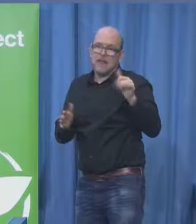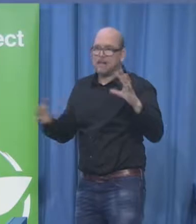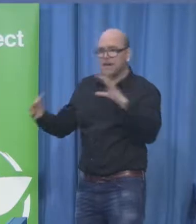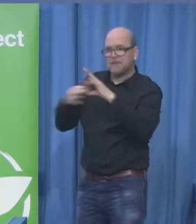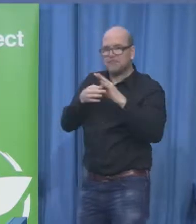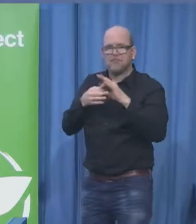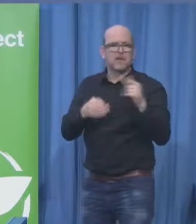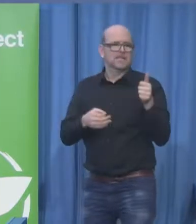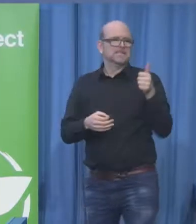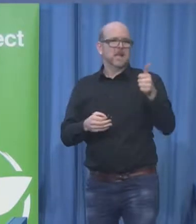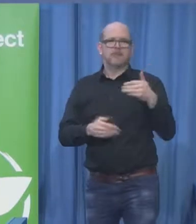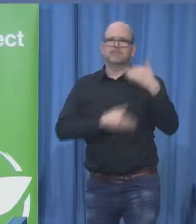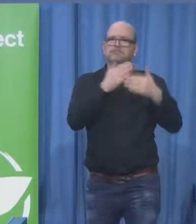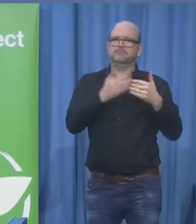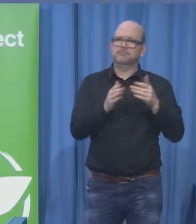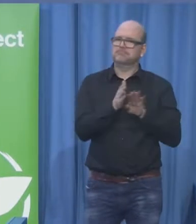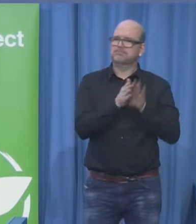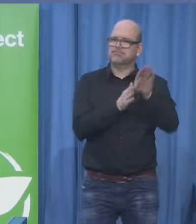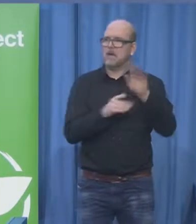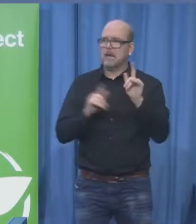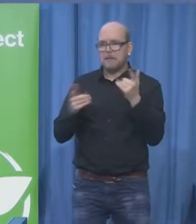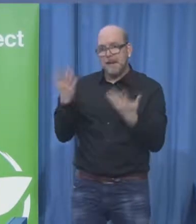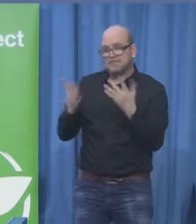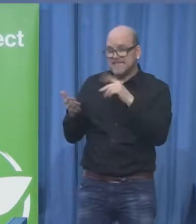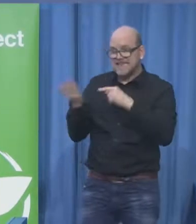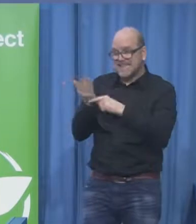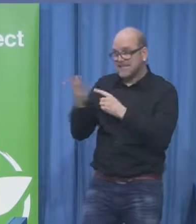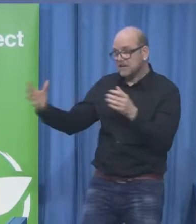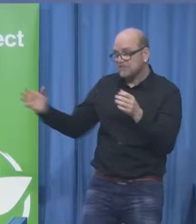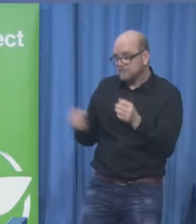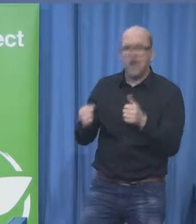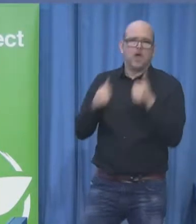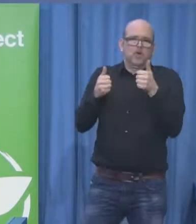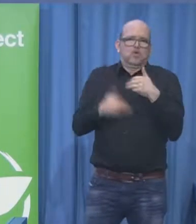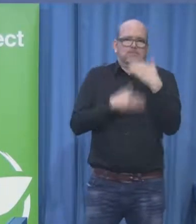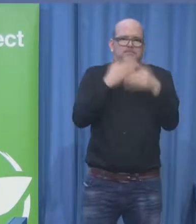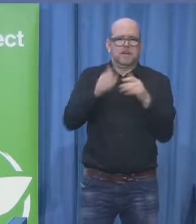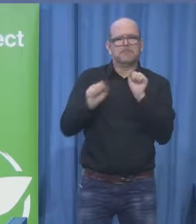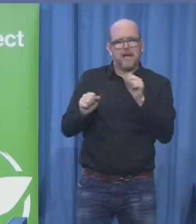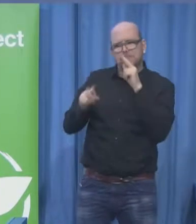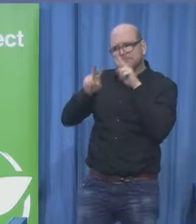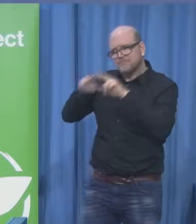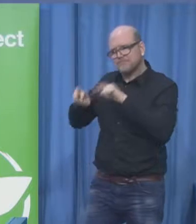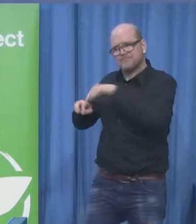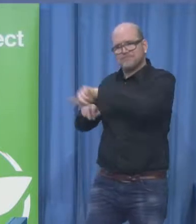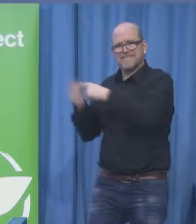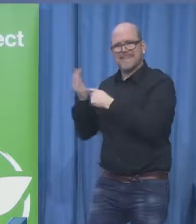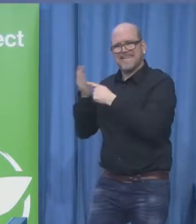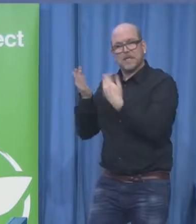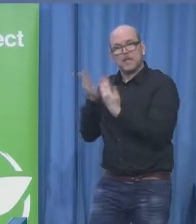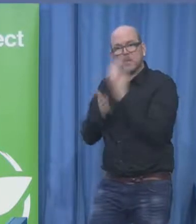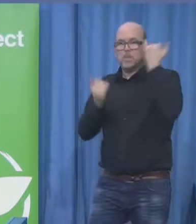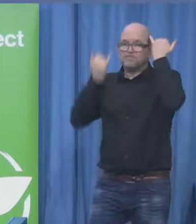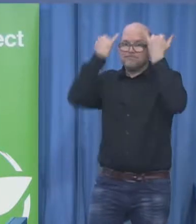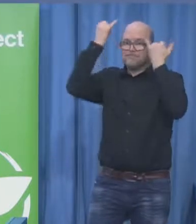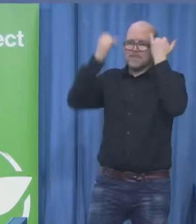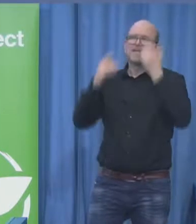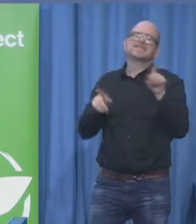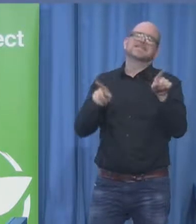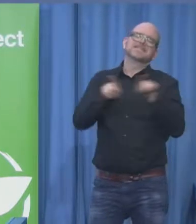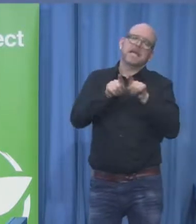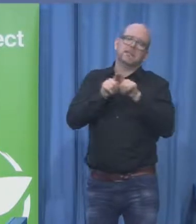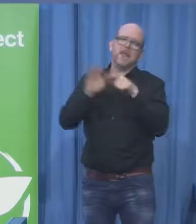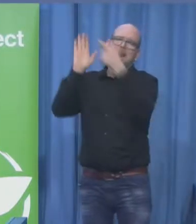The well-being principle in the Ecuadorian constitution offers room for this. This is a special mention to our South